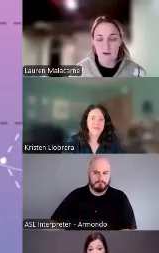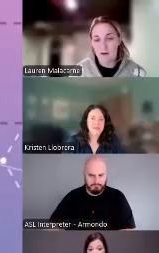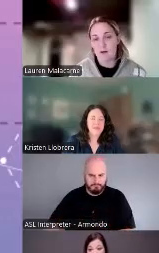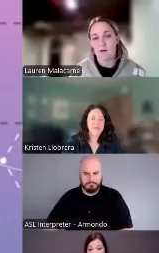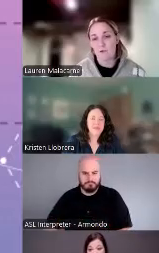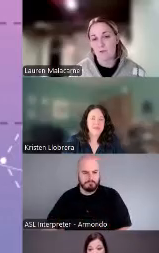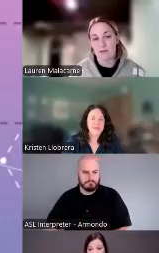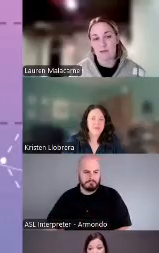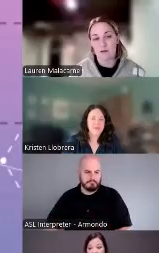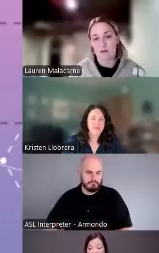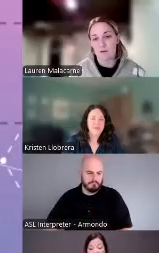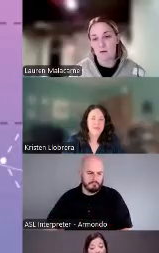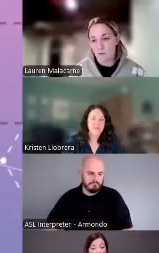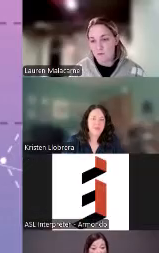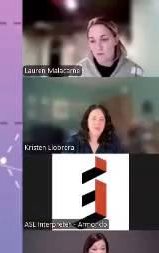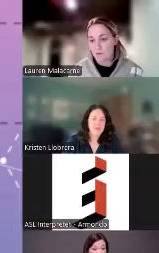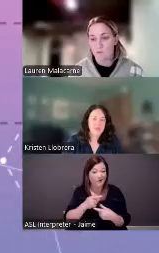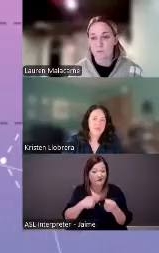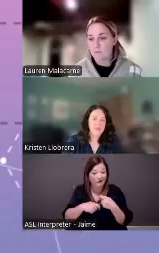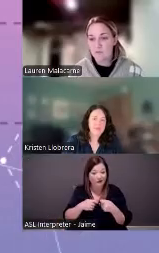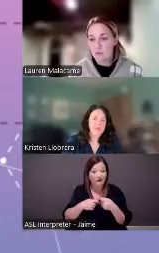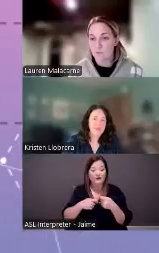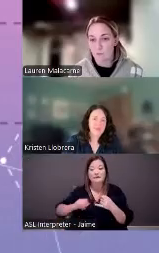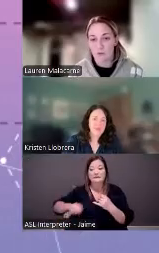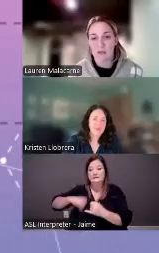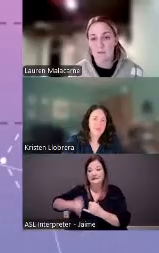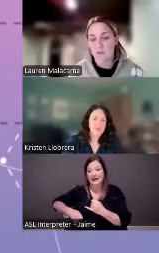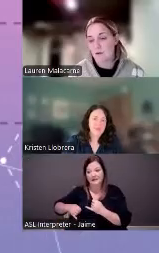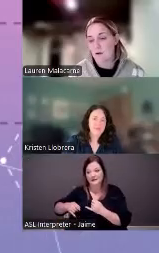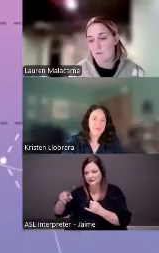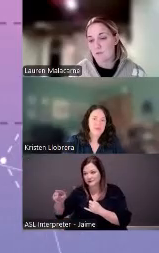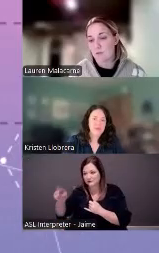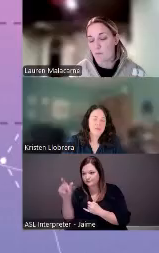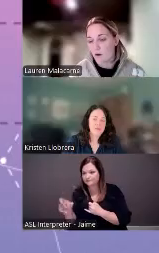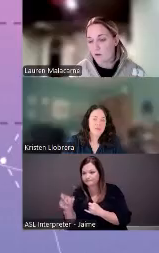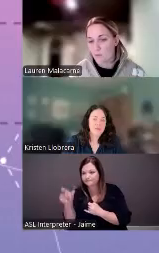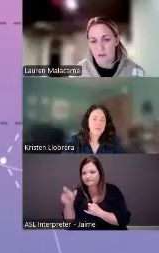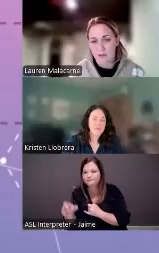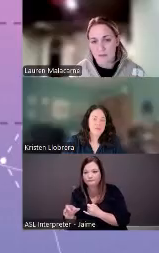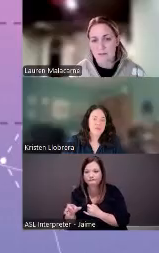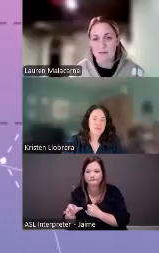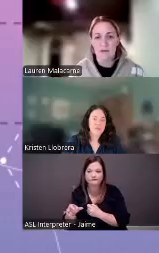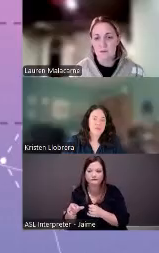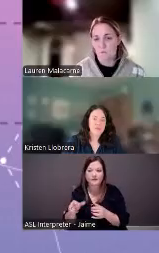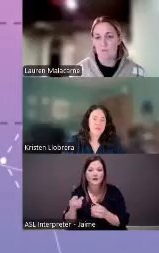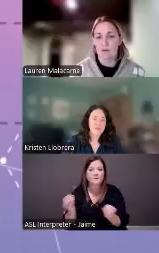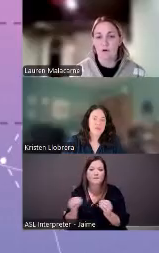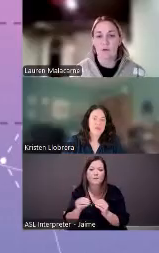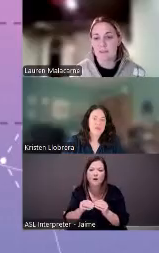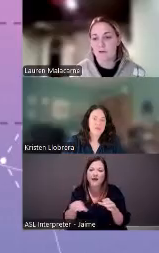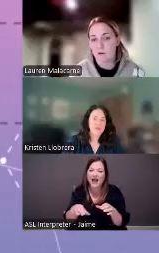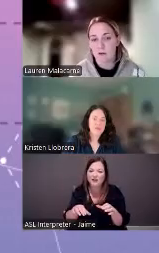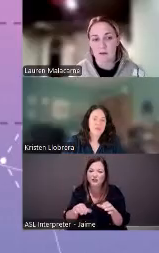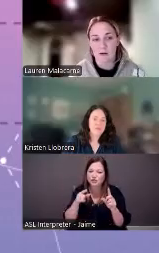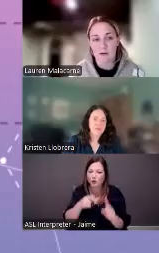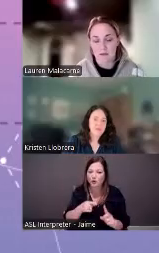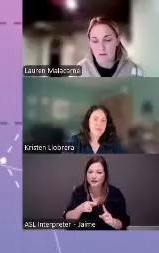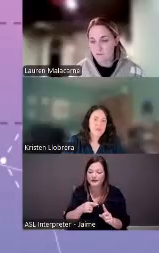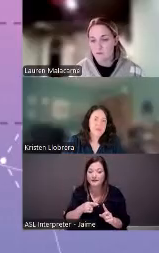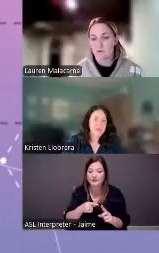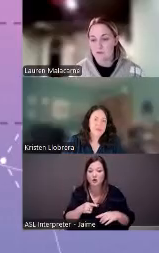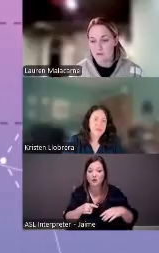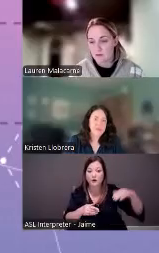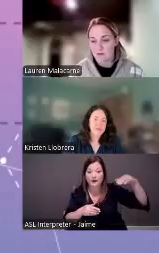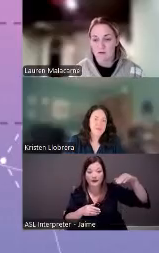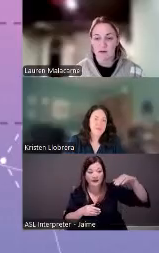last slide. And ultimately, the skills were renamed to be more action oriented. So something like going down an incline instead